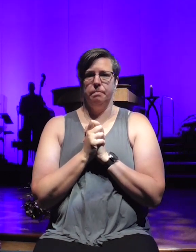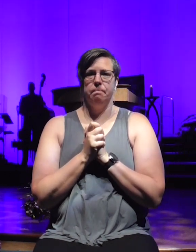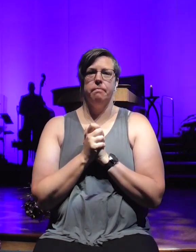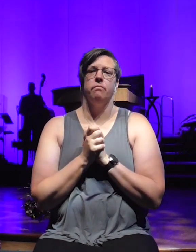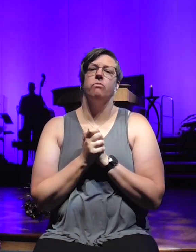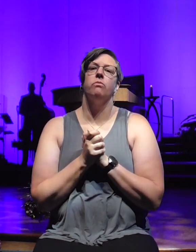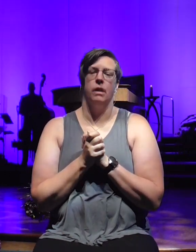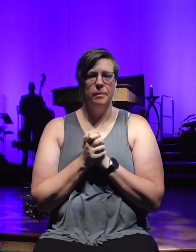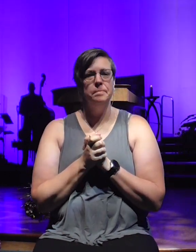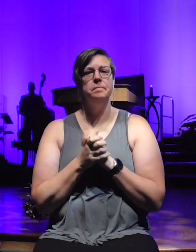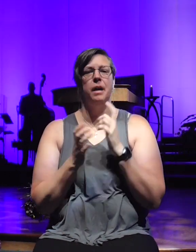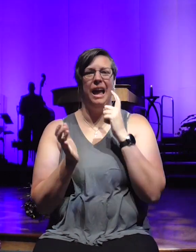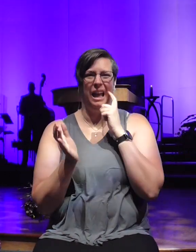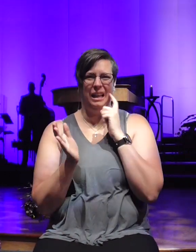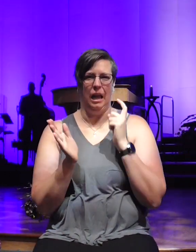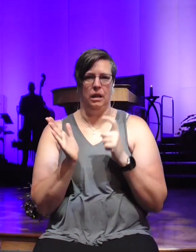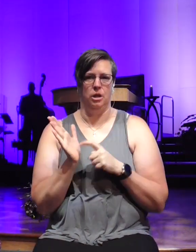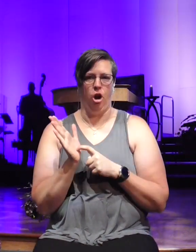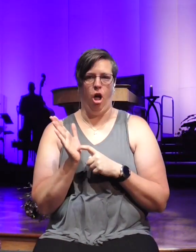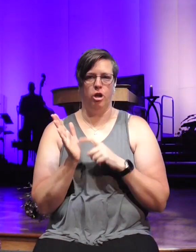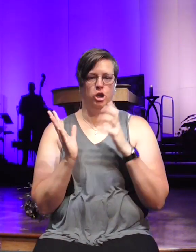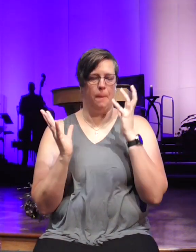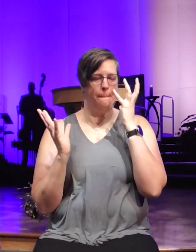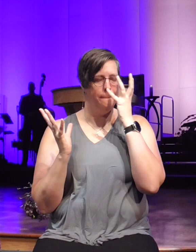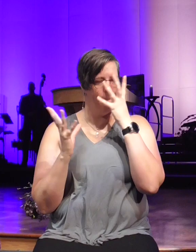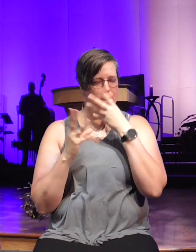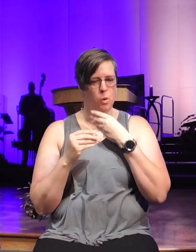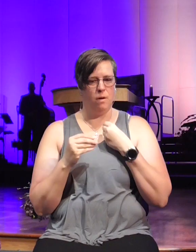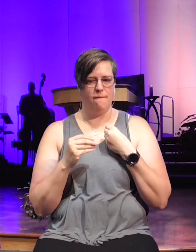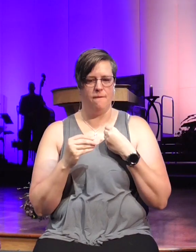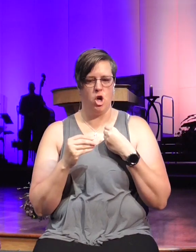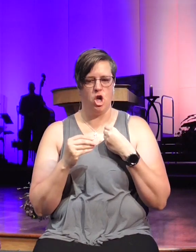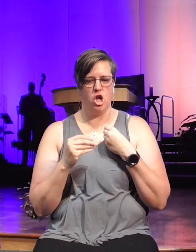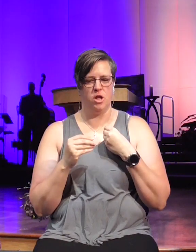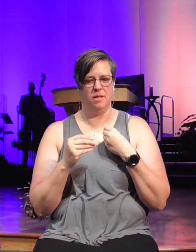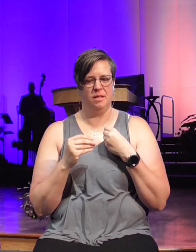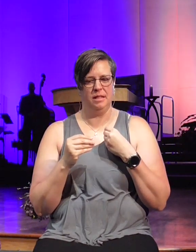just acknowledge the beautiful essence of silence.